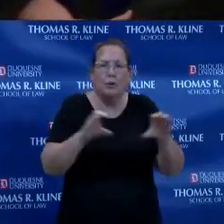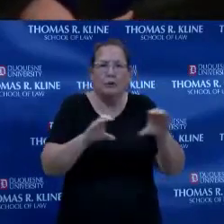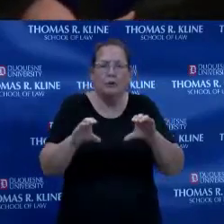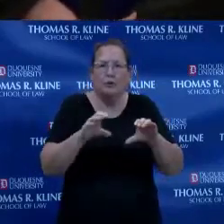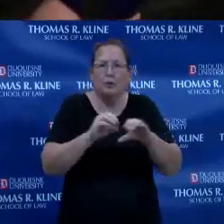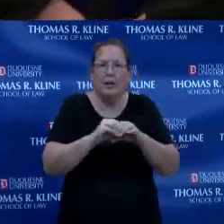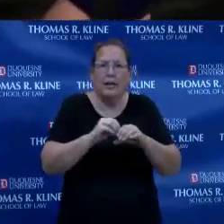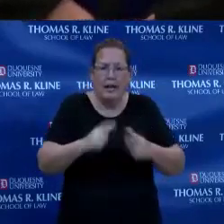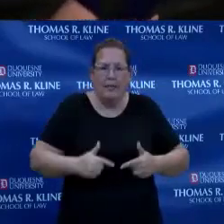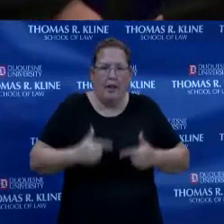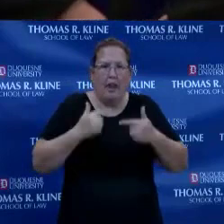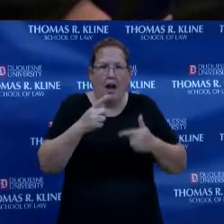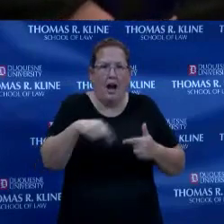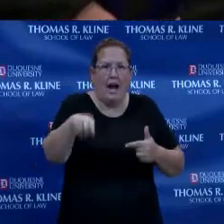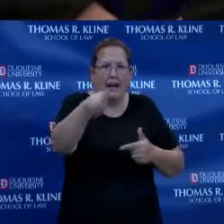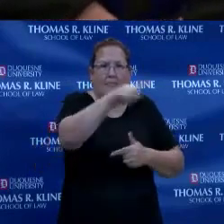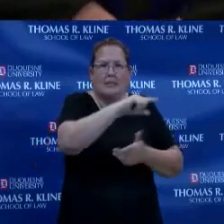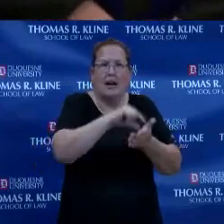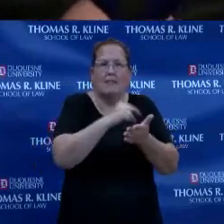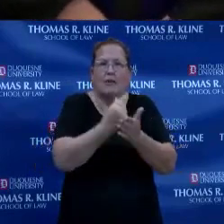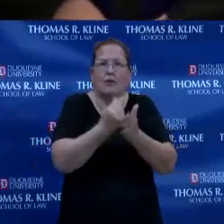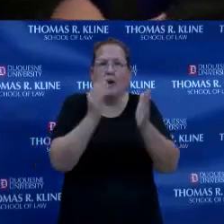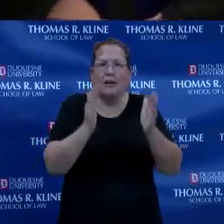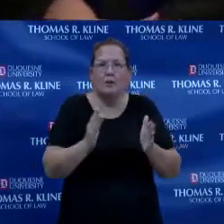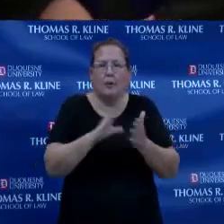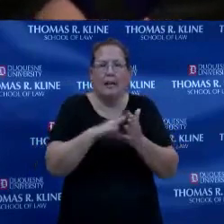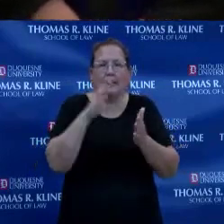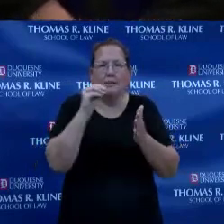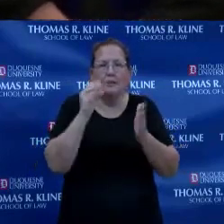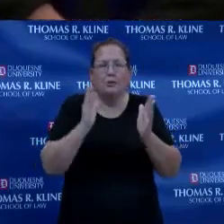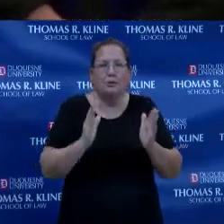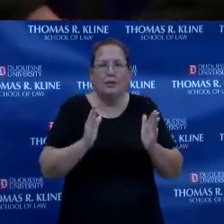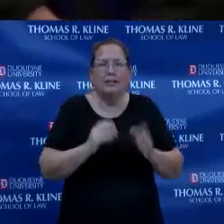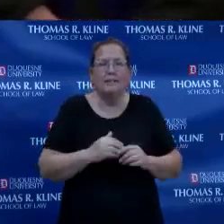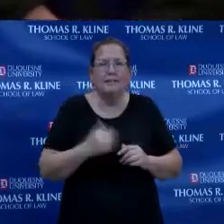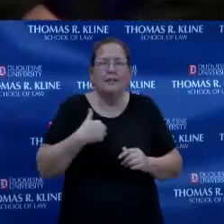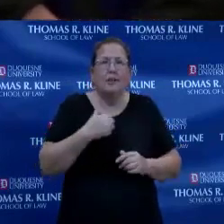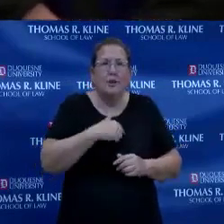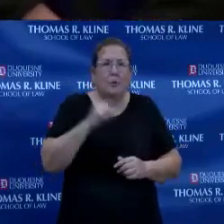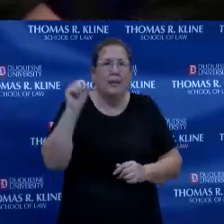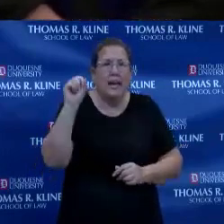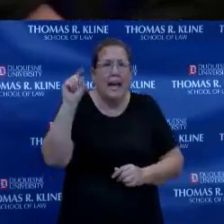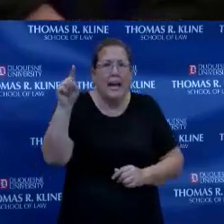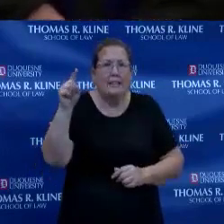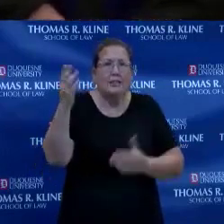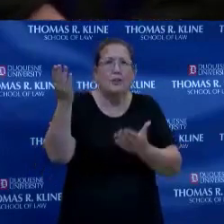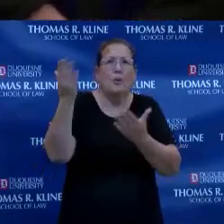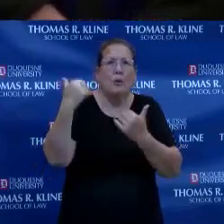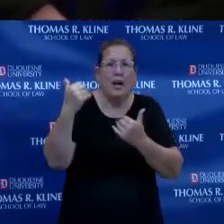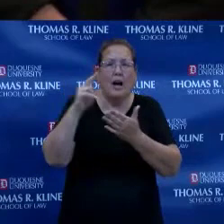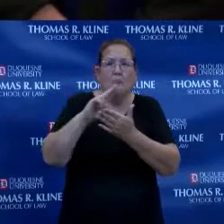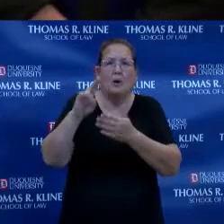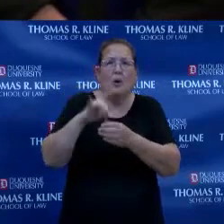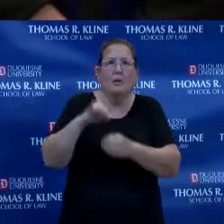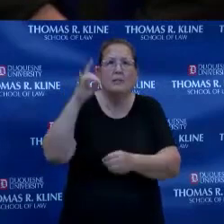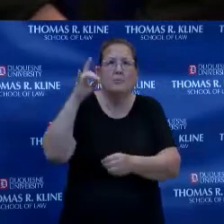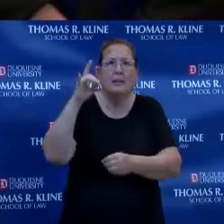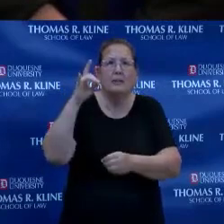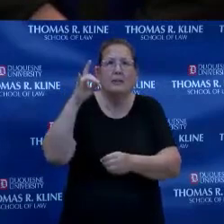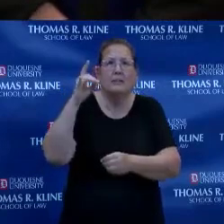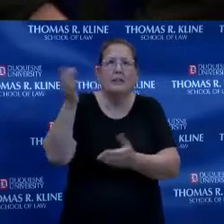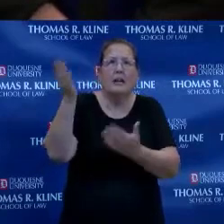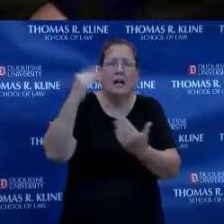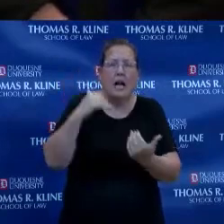graduates. We are dedicated to you, and we invoke you. Come, Holy Spirit,